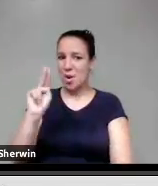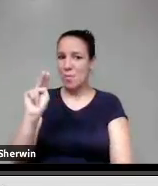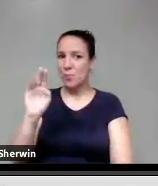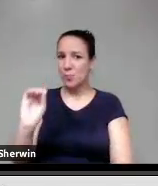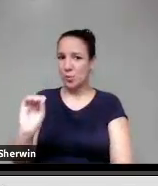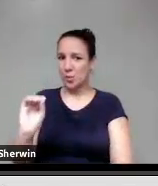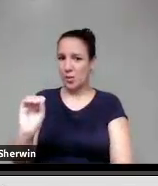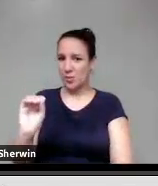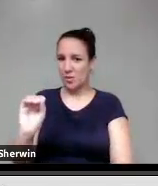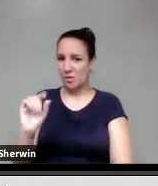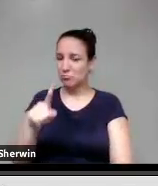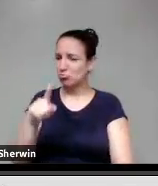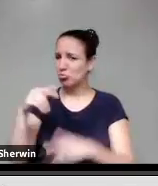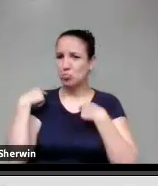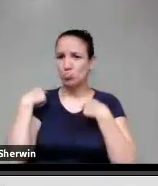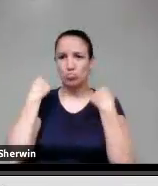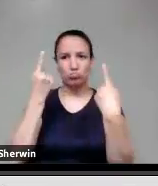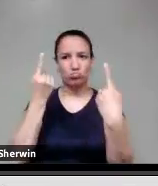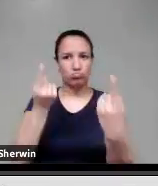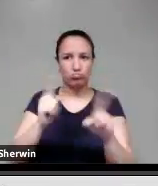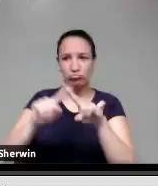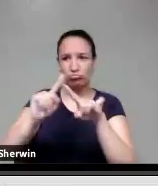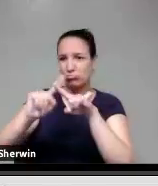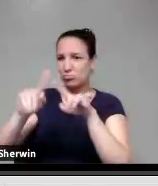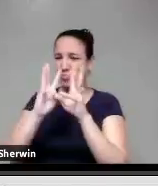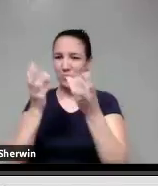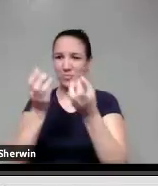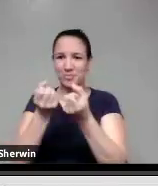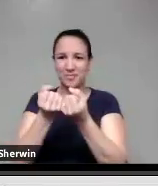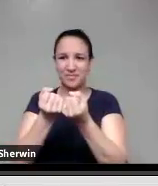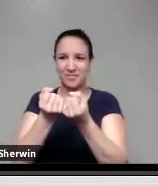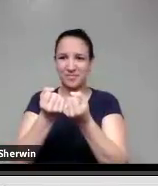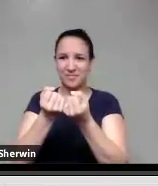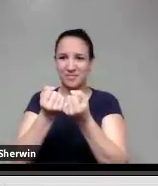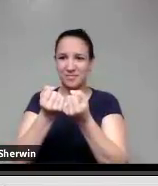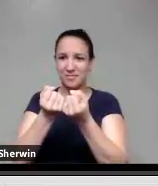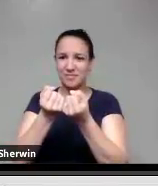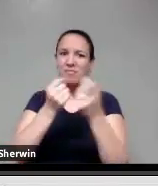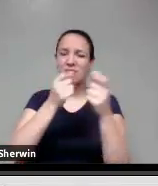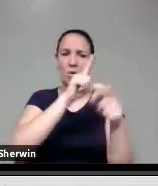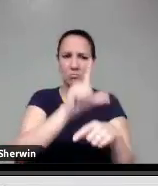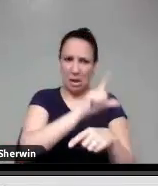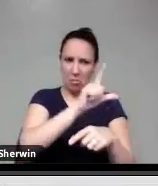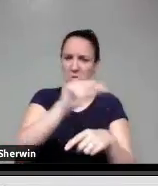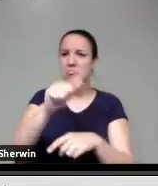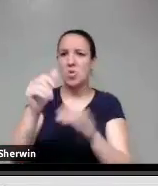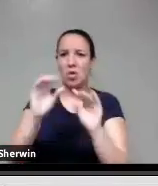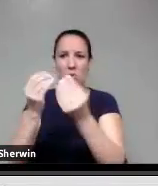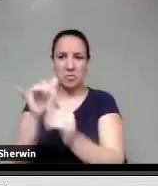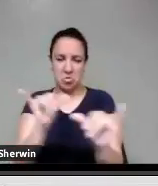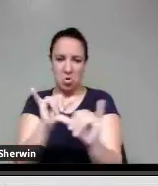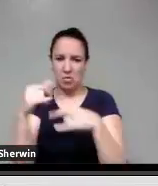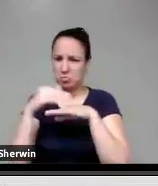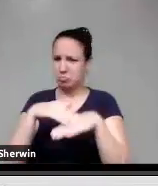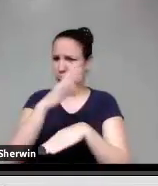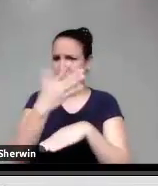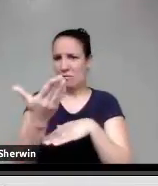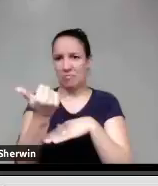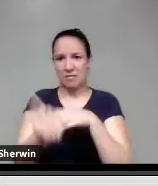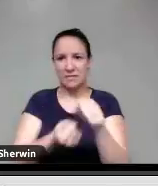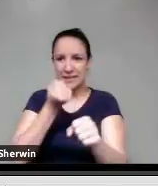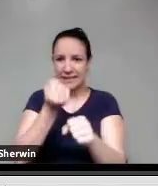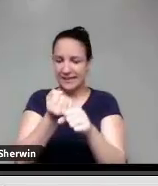and conducting training workshops for libraries and other organizations for more than 15 years. She